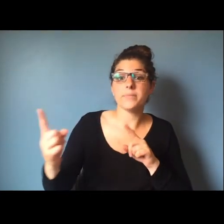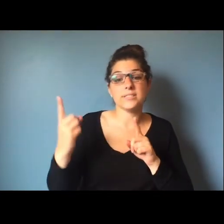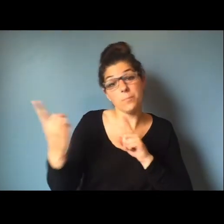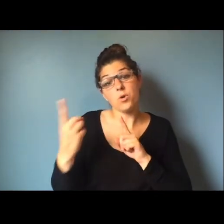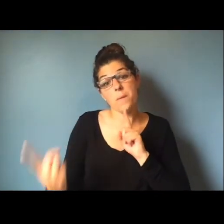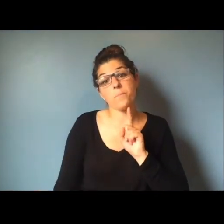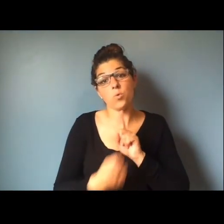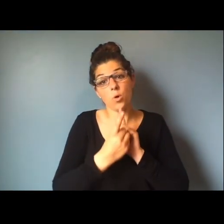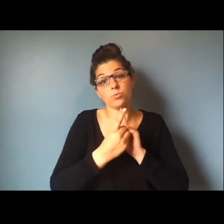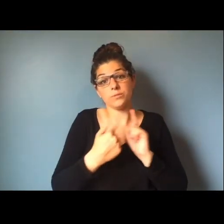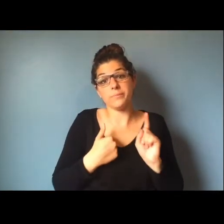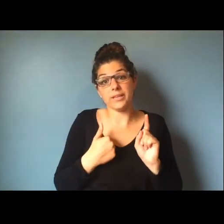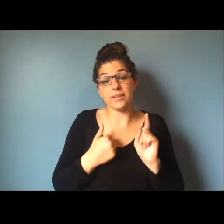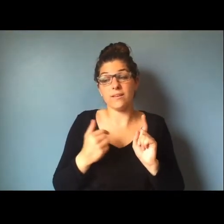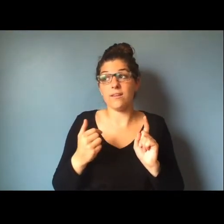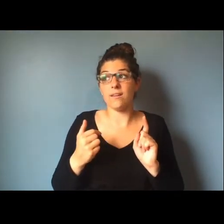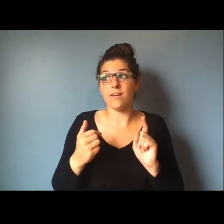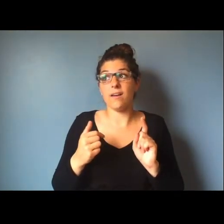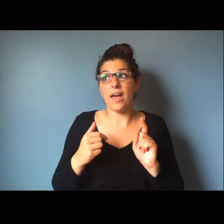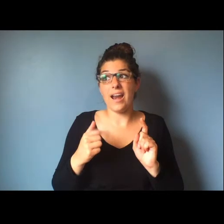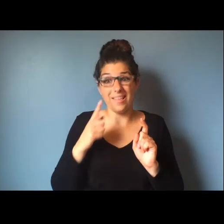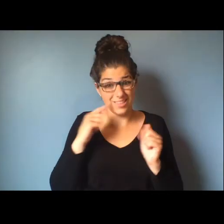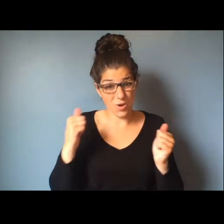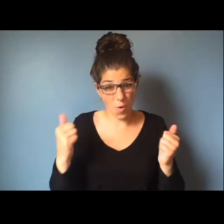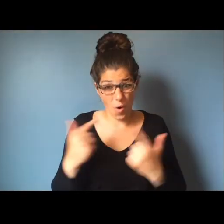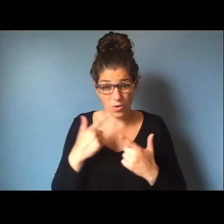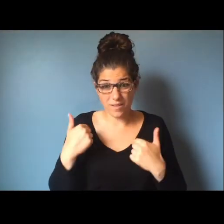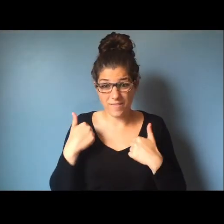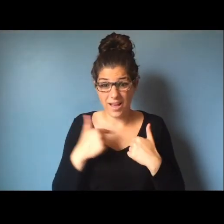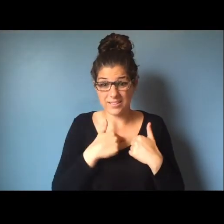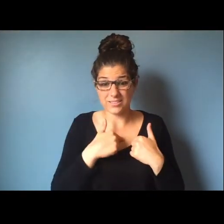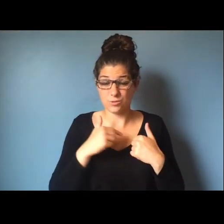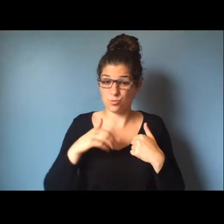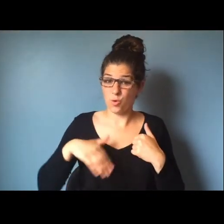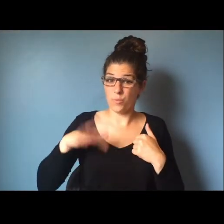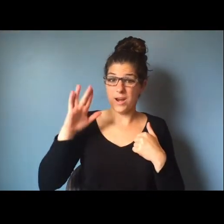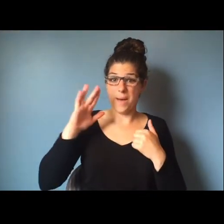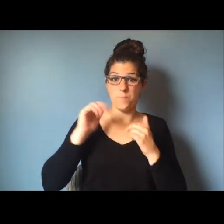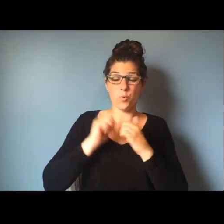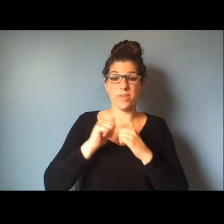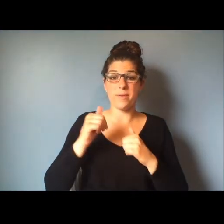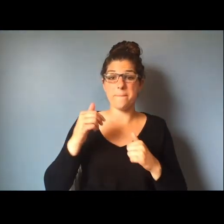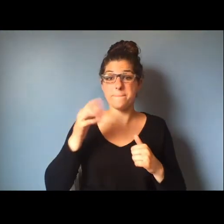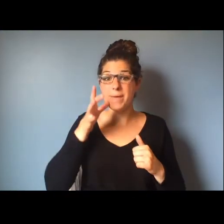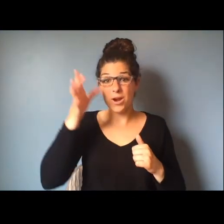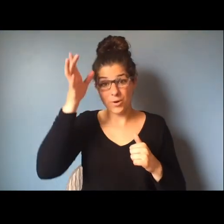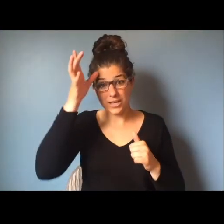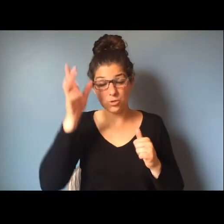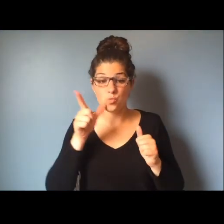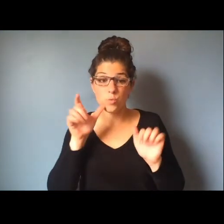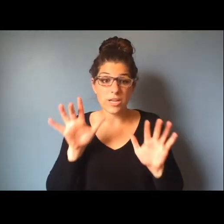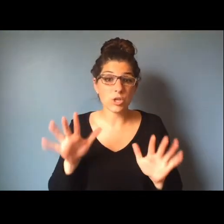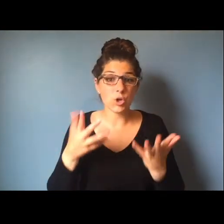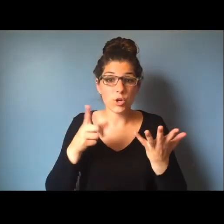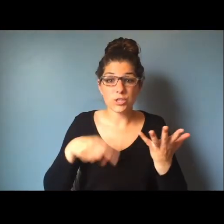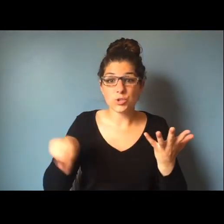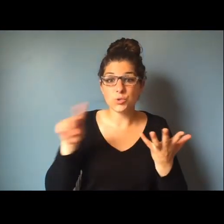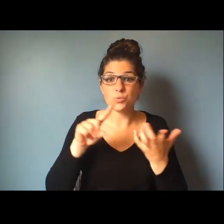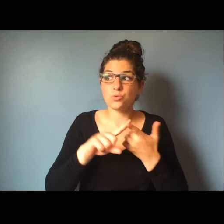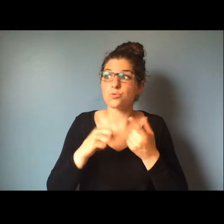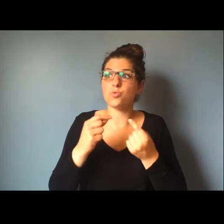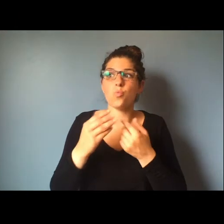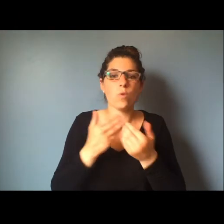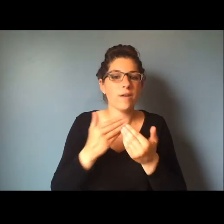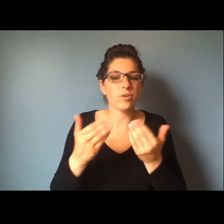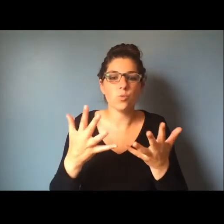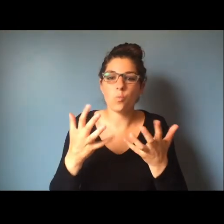And for, dare I say, all of us, growing up with parents that encourage you to do whatever